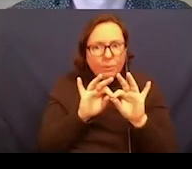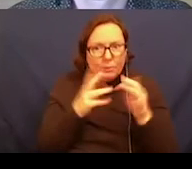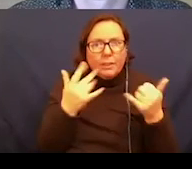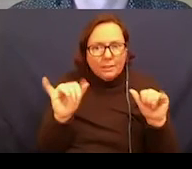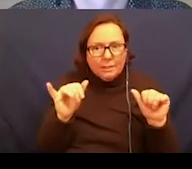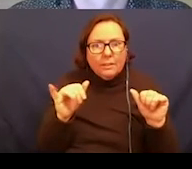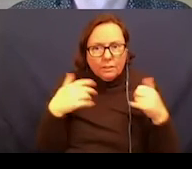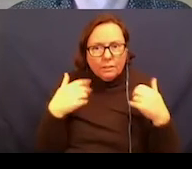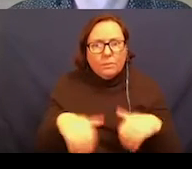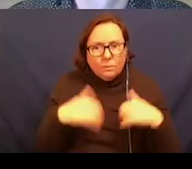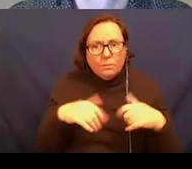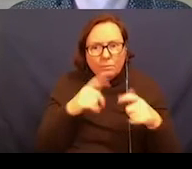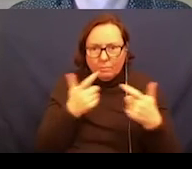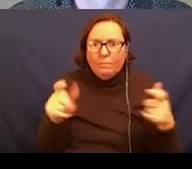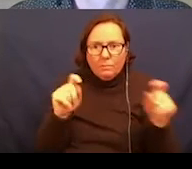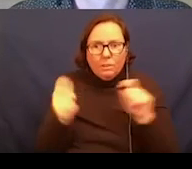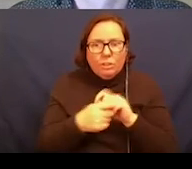program.